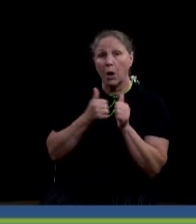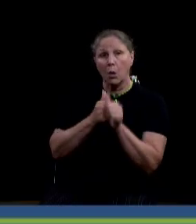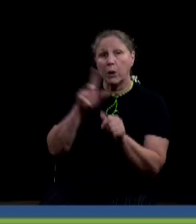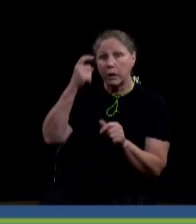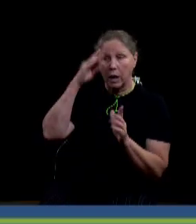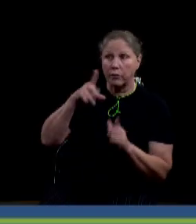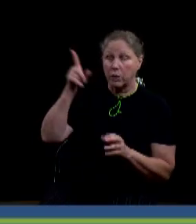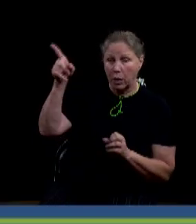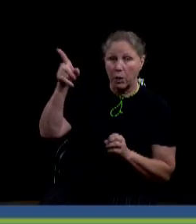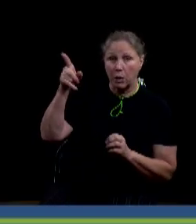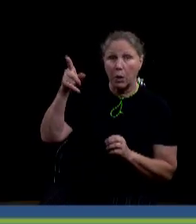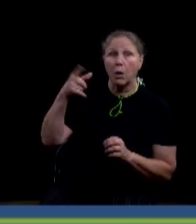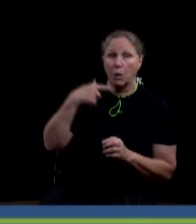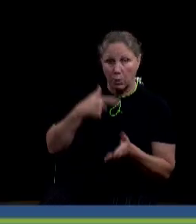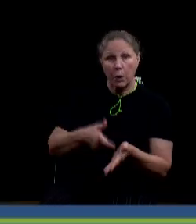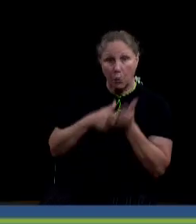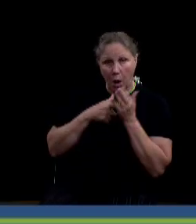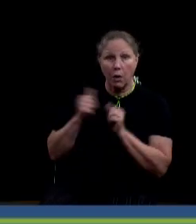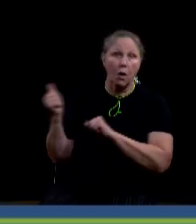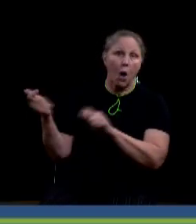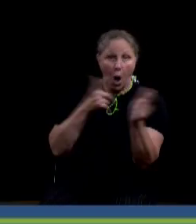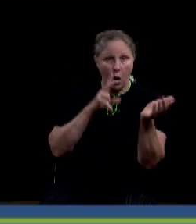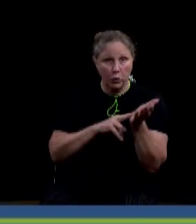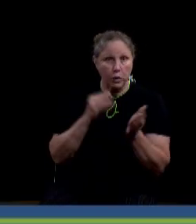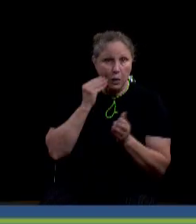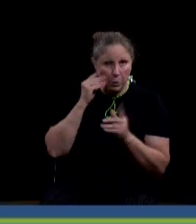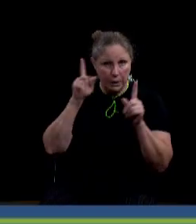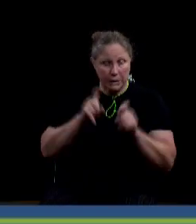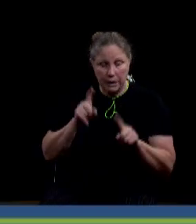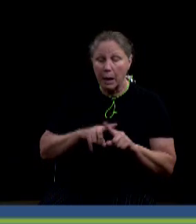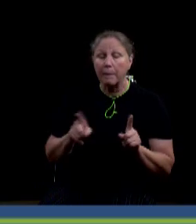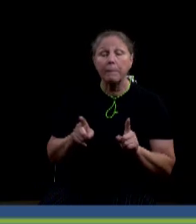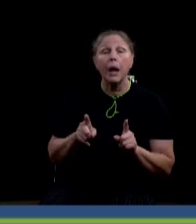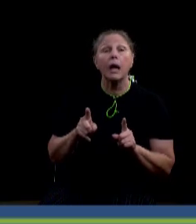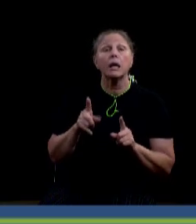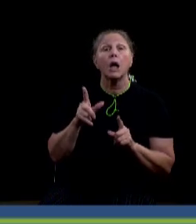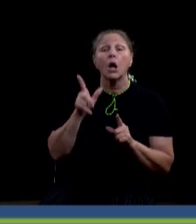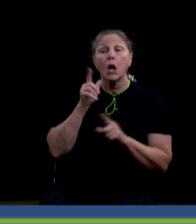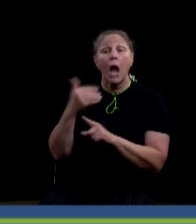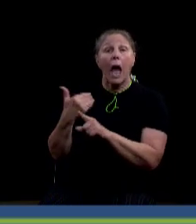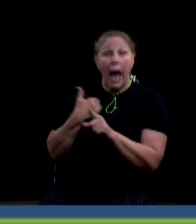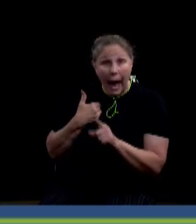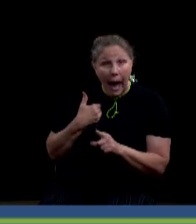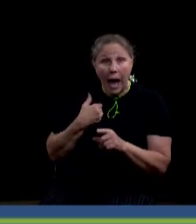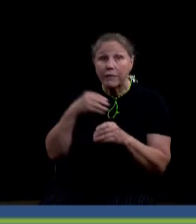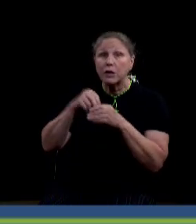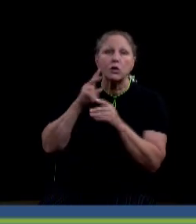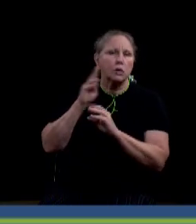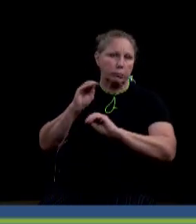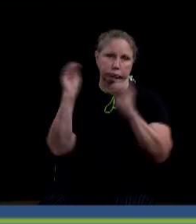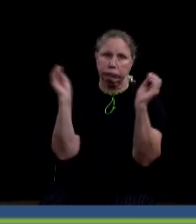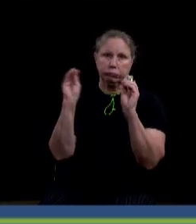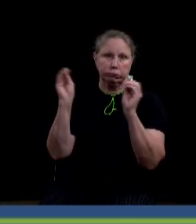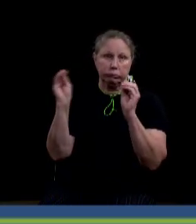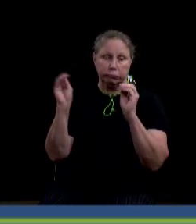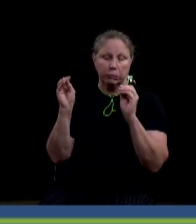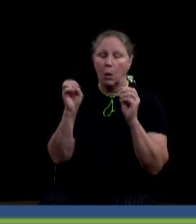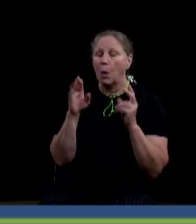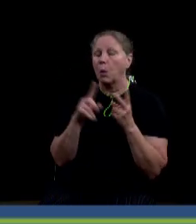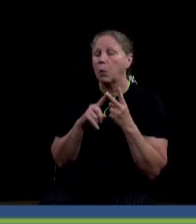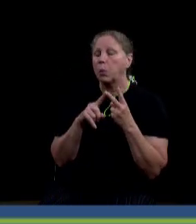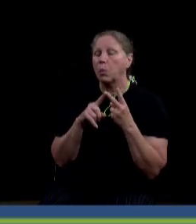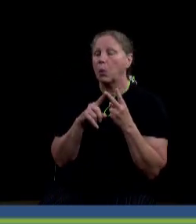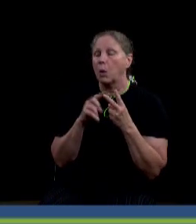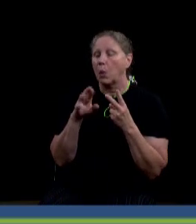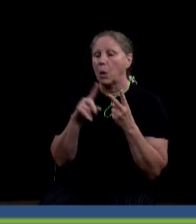nursing homes, but we're not seeing the positives there in the nursing homes or even with the elderly community. I believe,